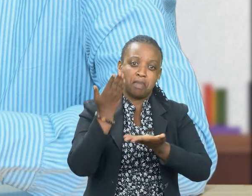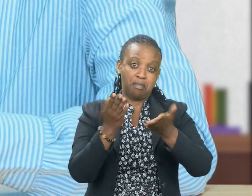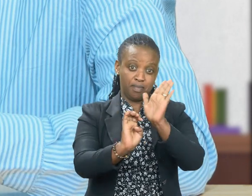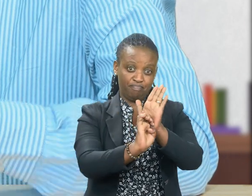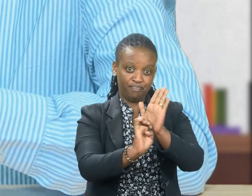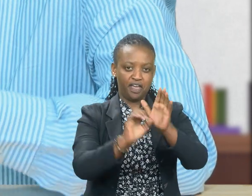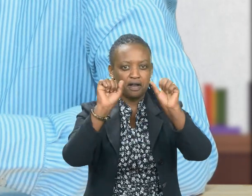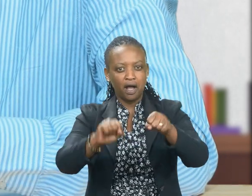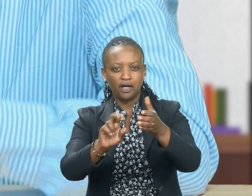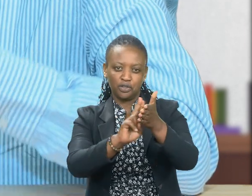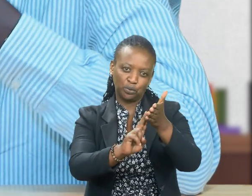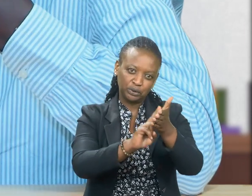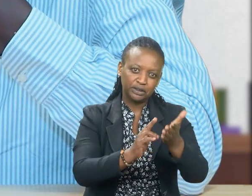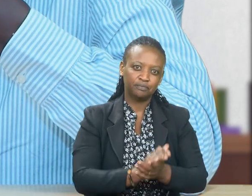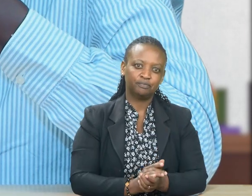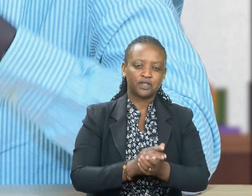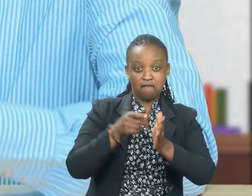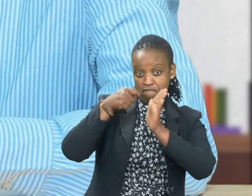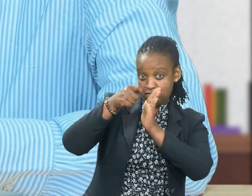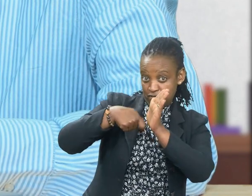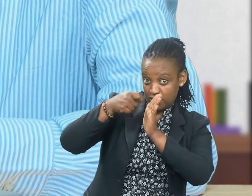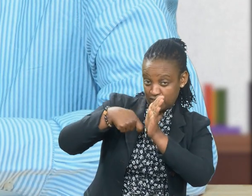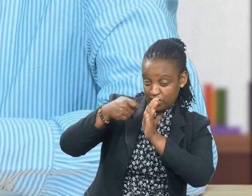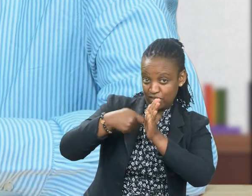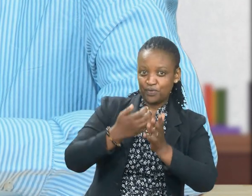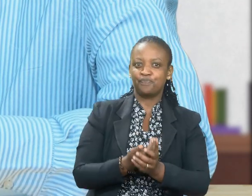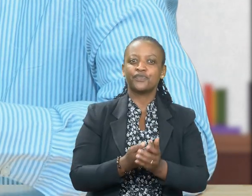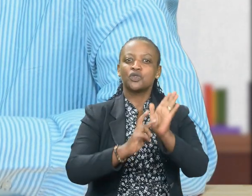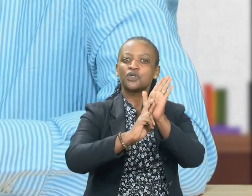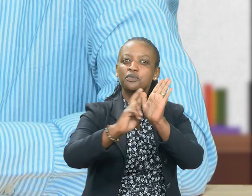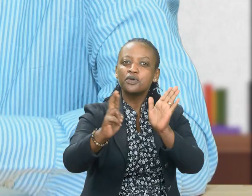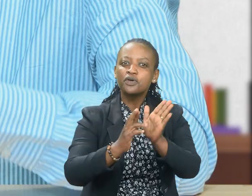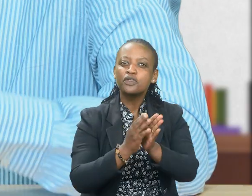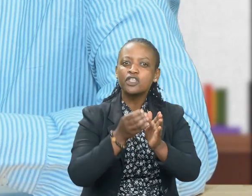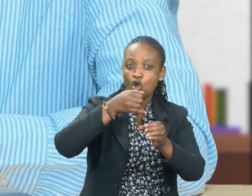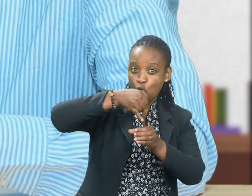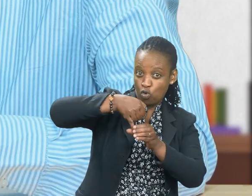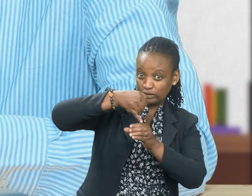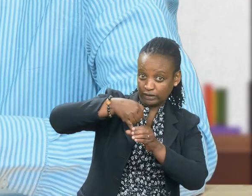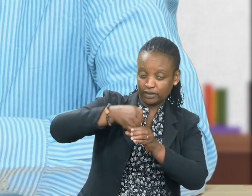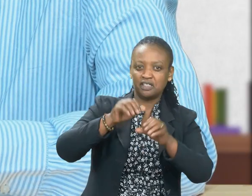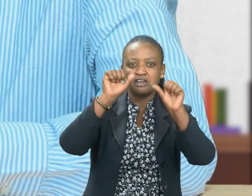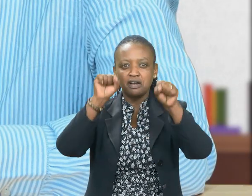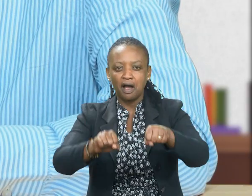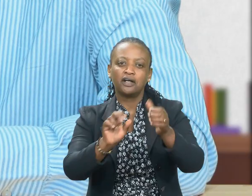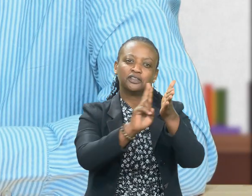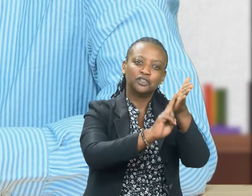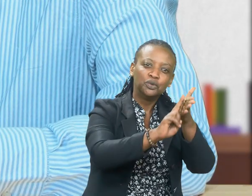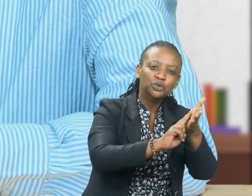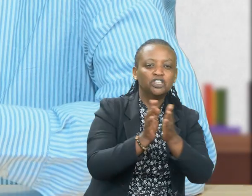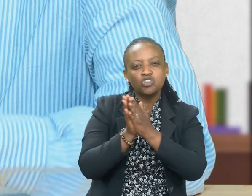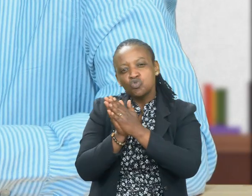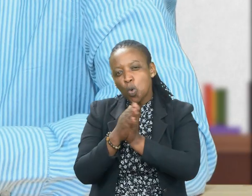for example, he can use a video to represent a content, can